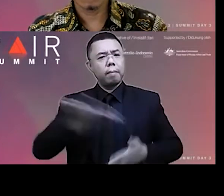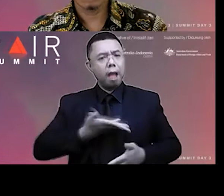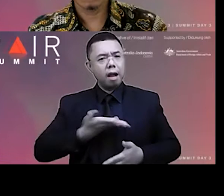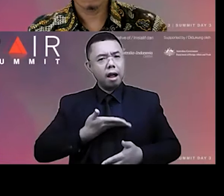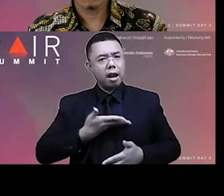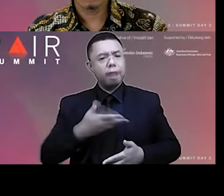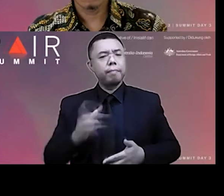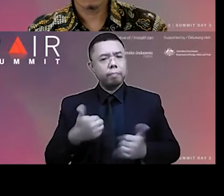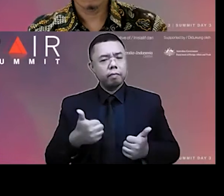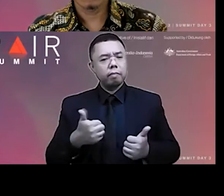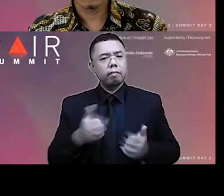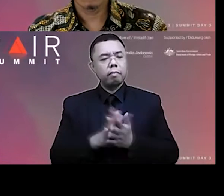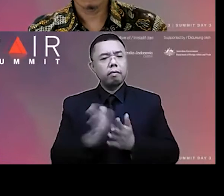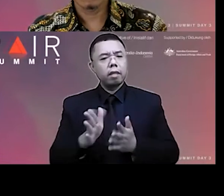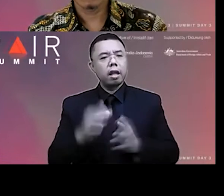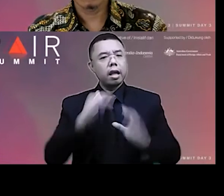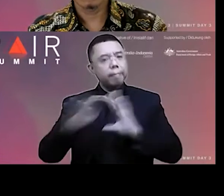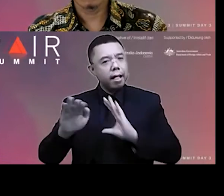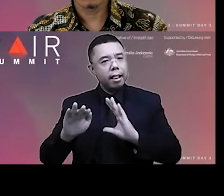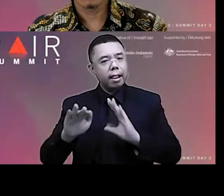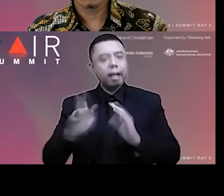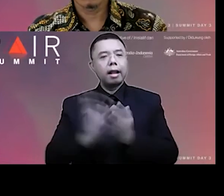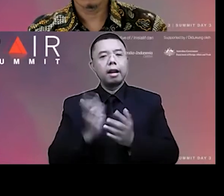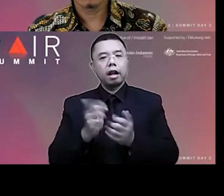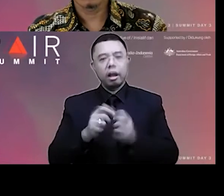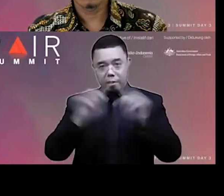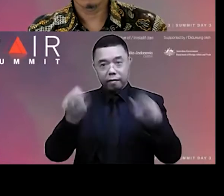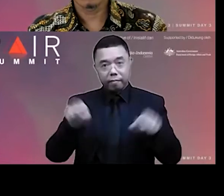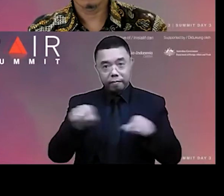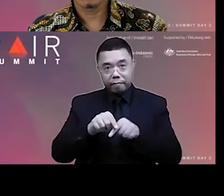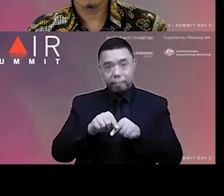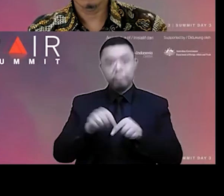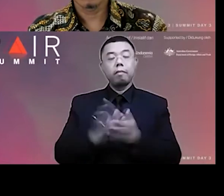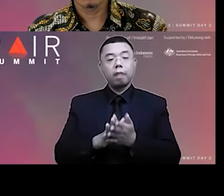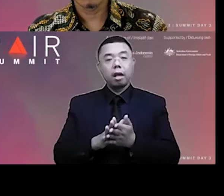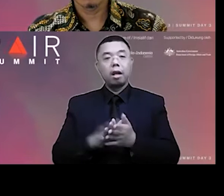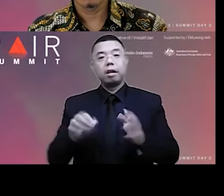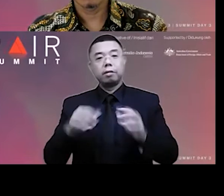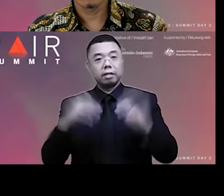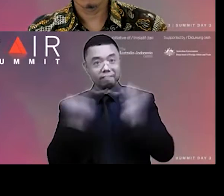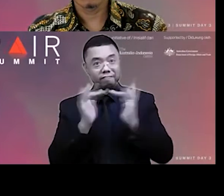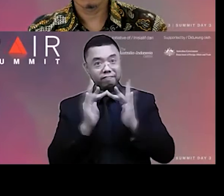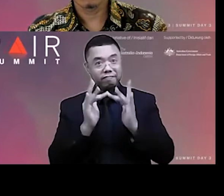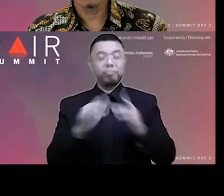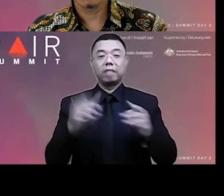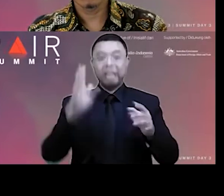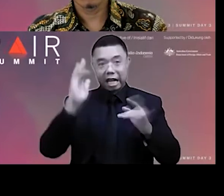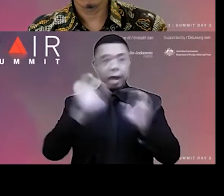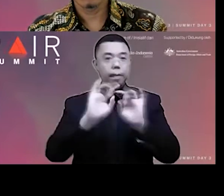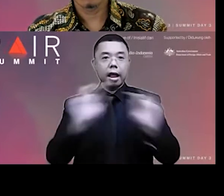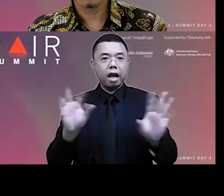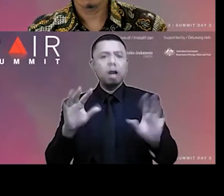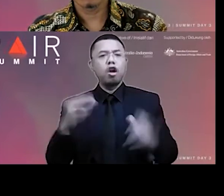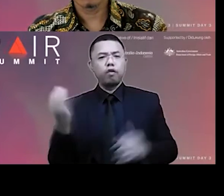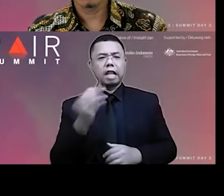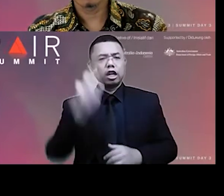e-newsletters, to social media platforms. But some of the entrepreneurs are really struggle with that element. So they lost contact